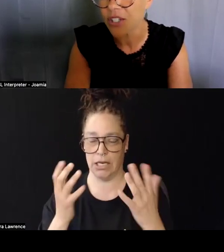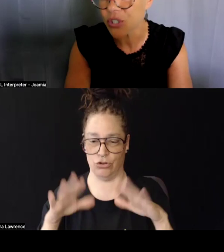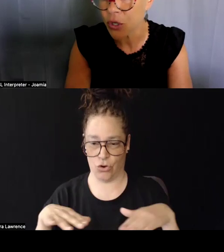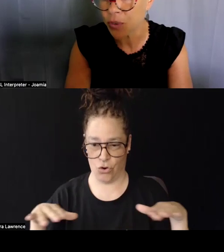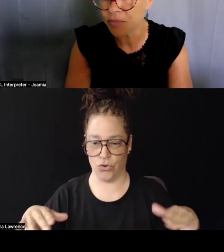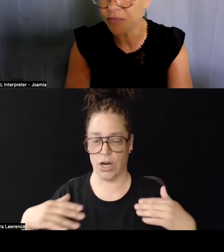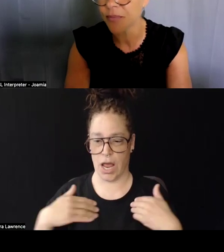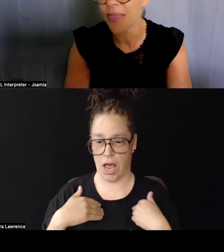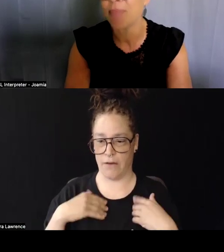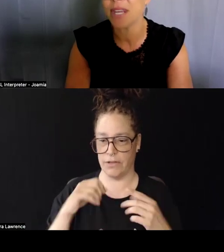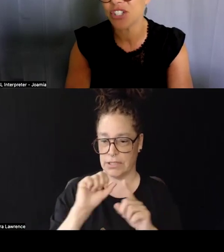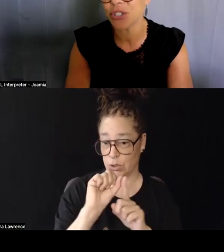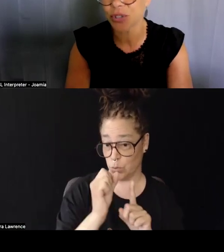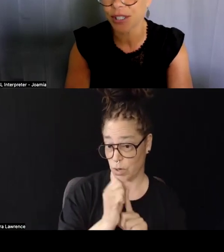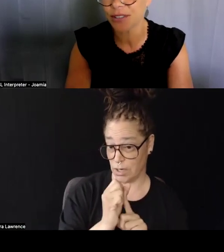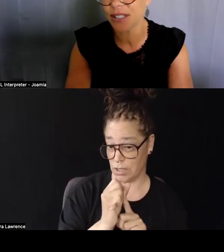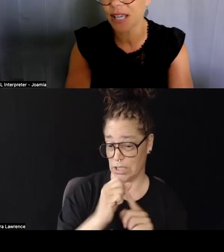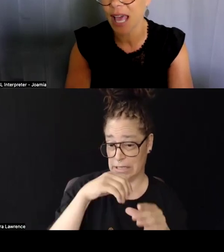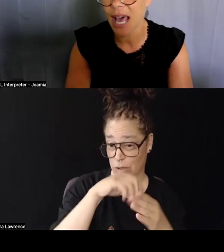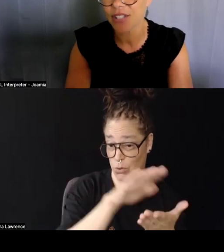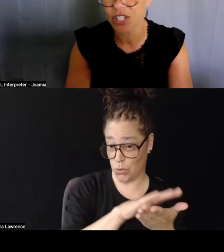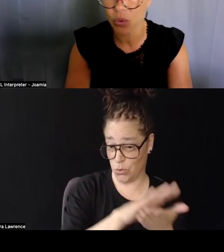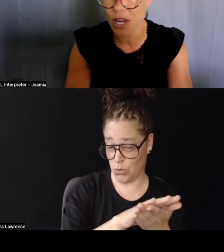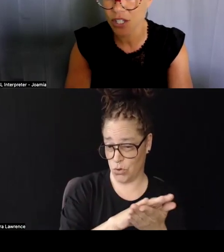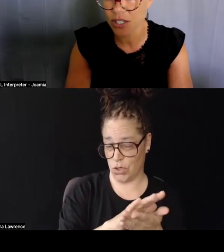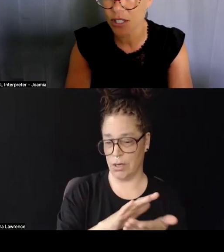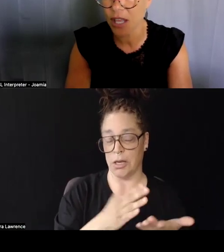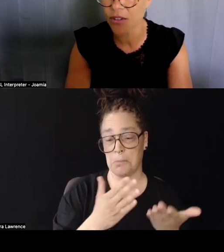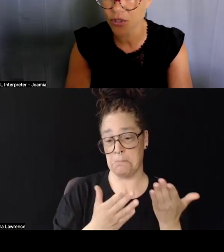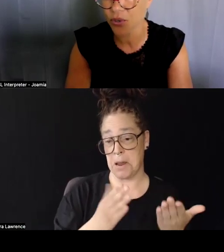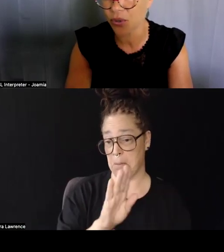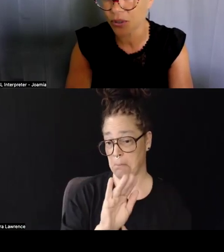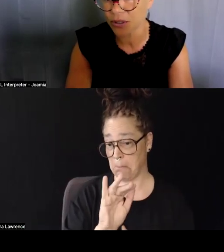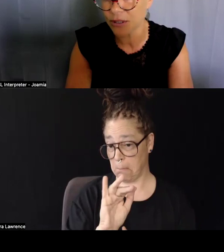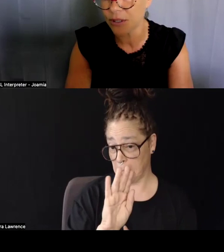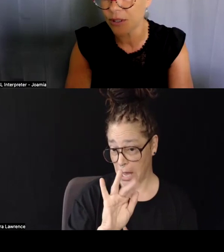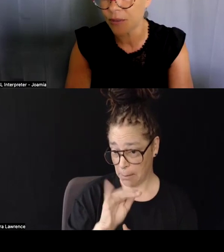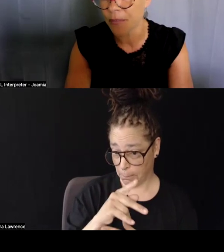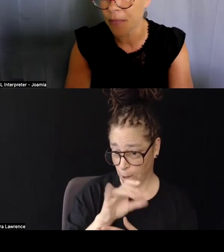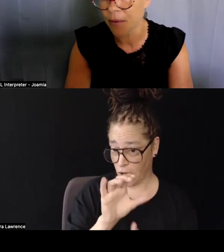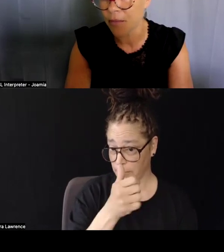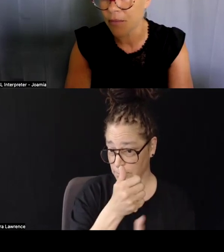I can assume that many children have situations in their school.